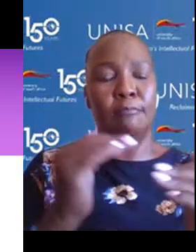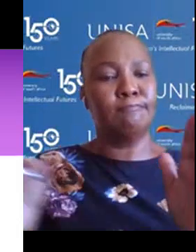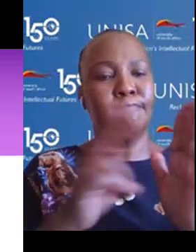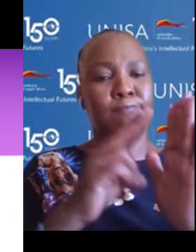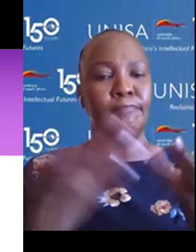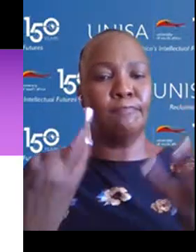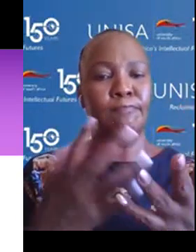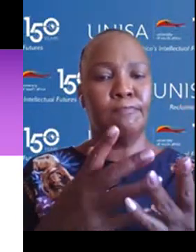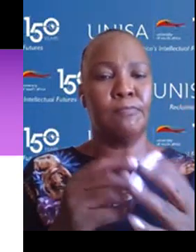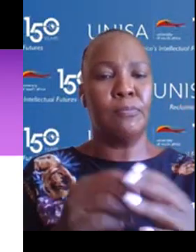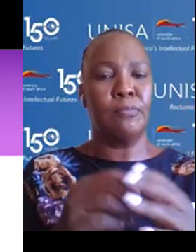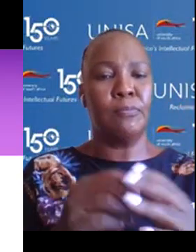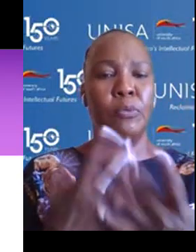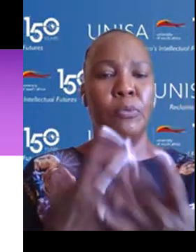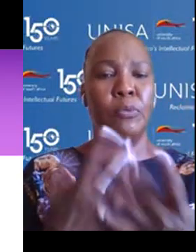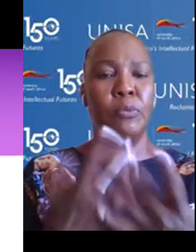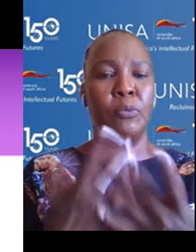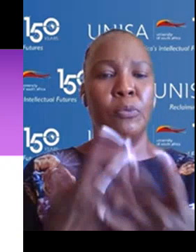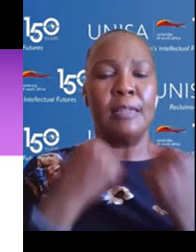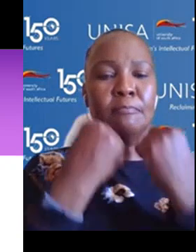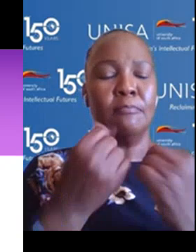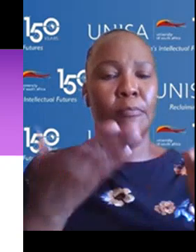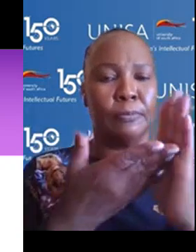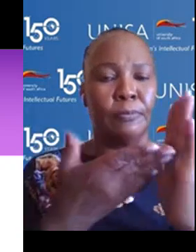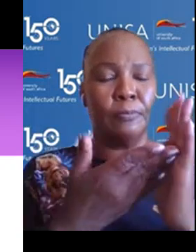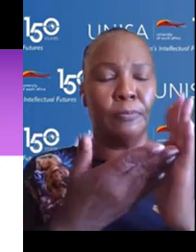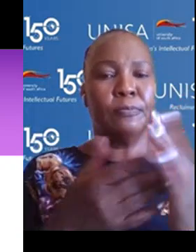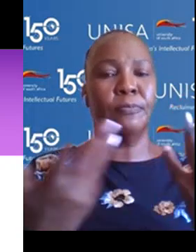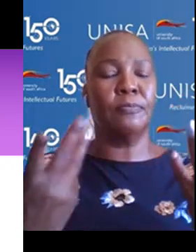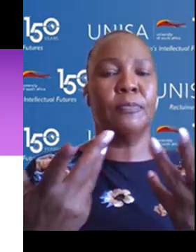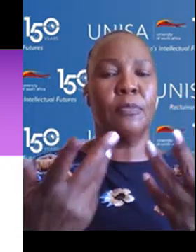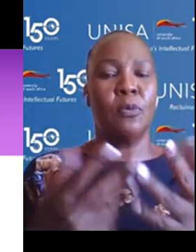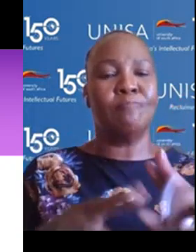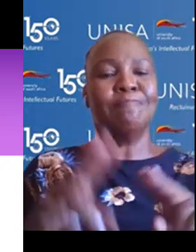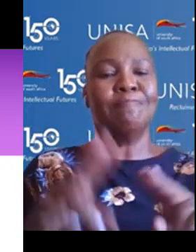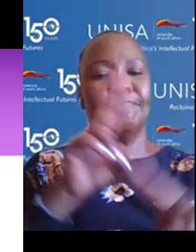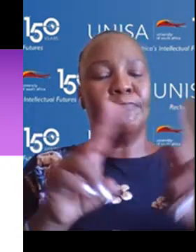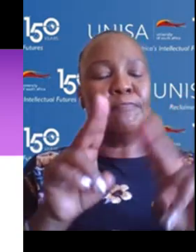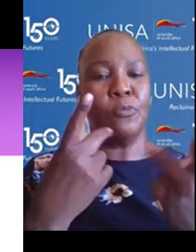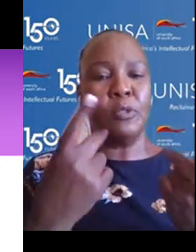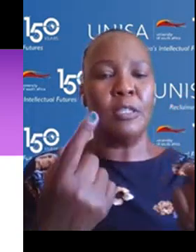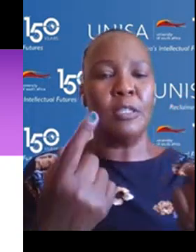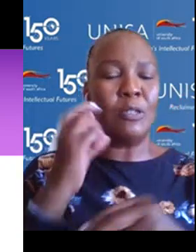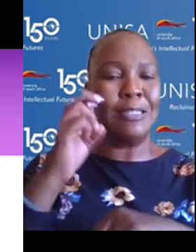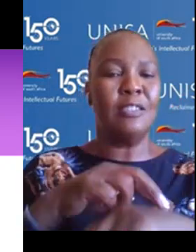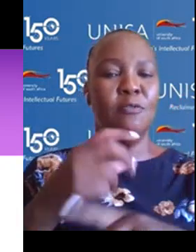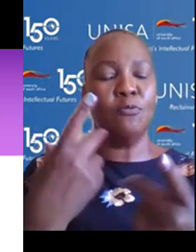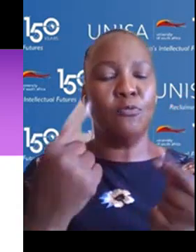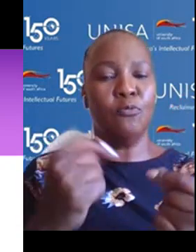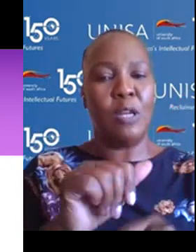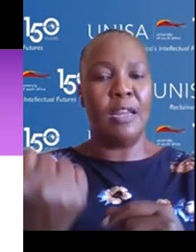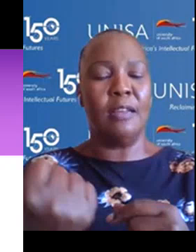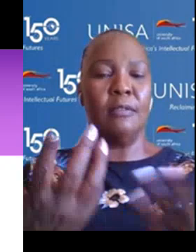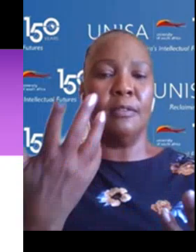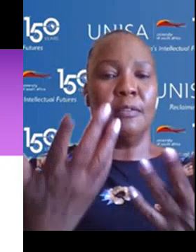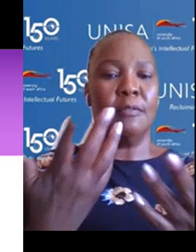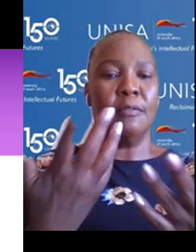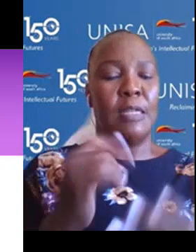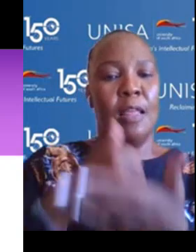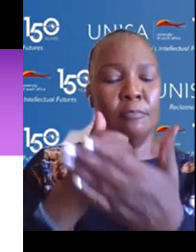instance, checkboxes. Say you've got assignments that you're going to list out to check off what has been done, what do you need to do next. So it really helps